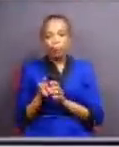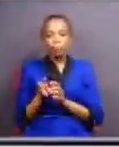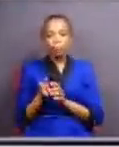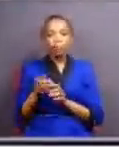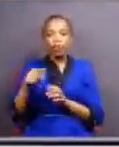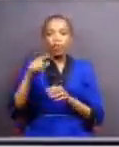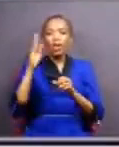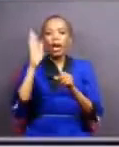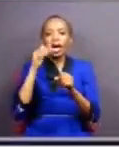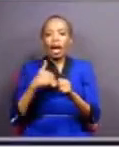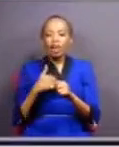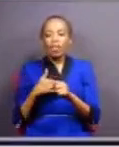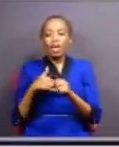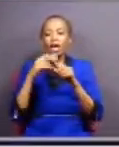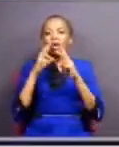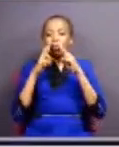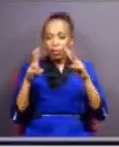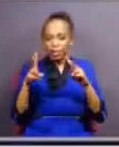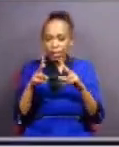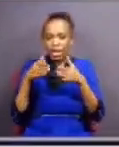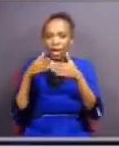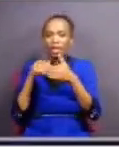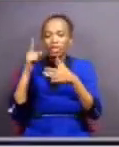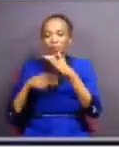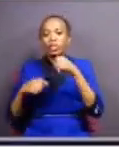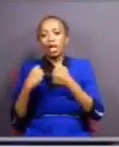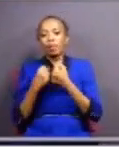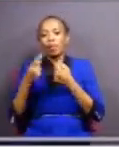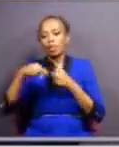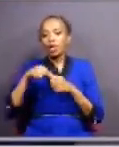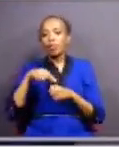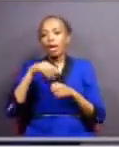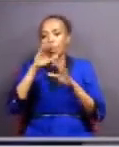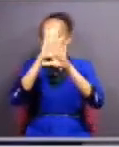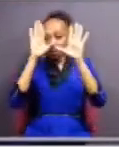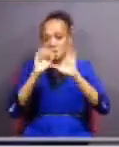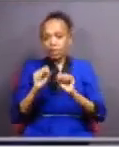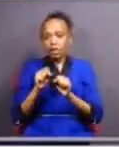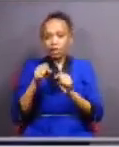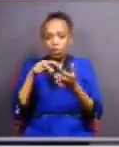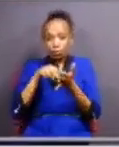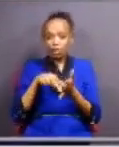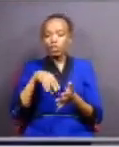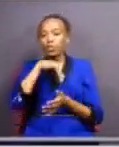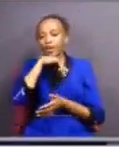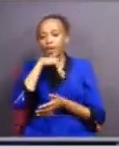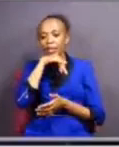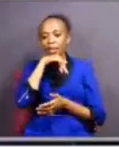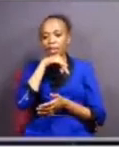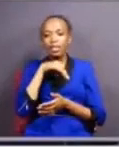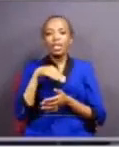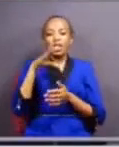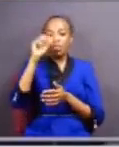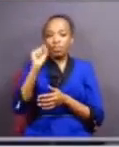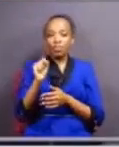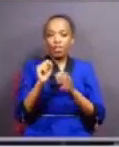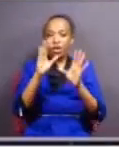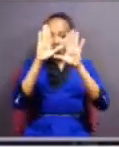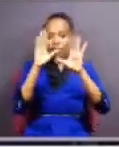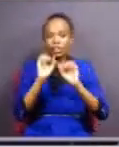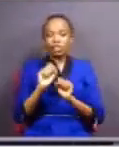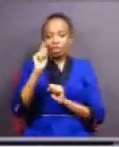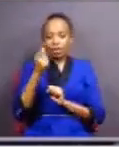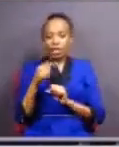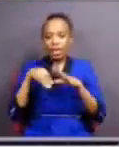We are doing a peaceful protest against what happened to our presidential candidate, Raila Amolo Odinga, the fifth president of Kenya,